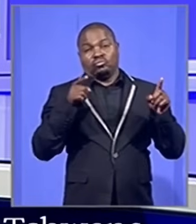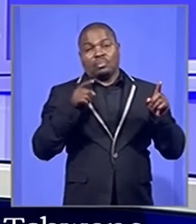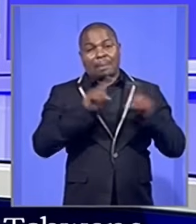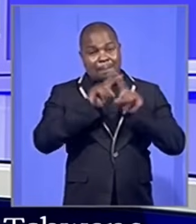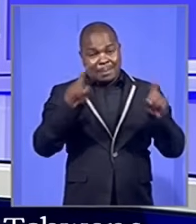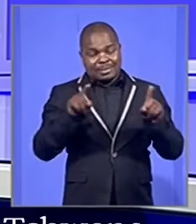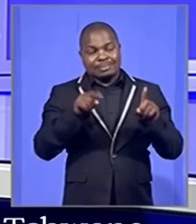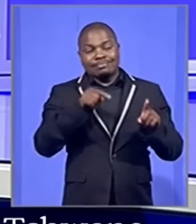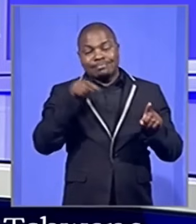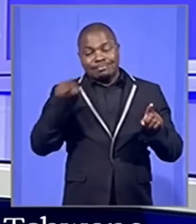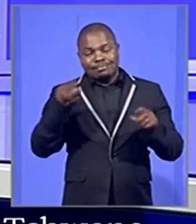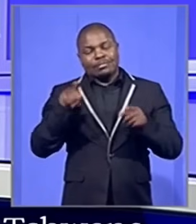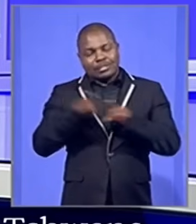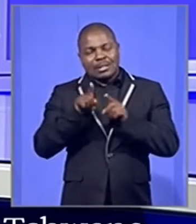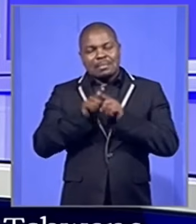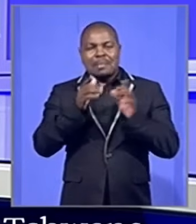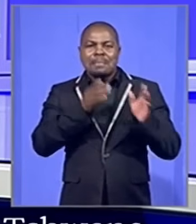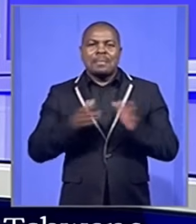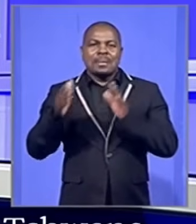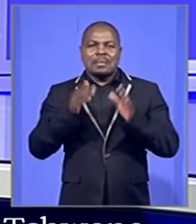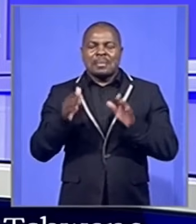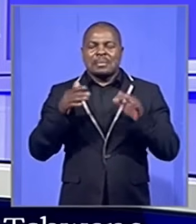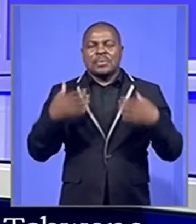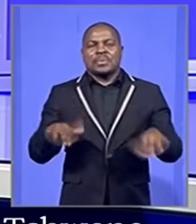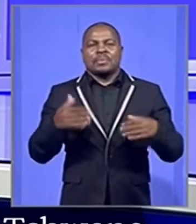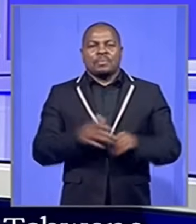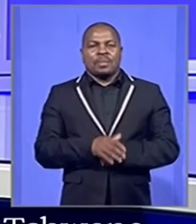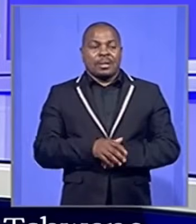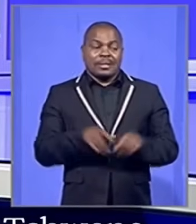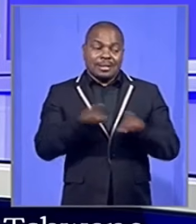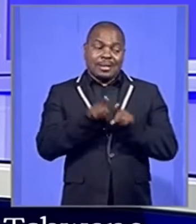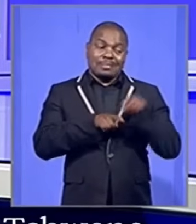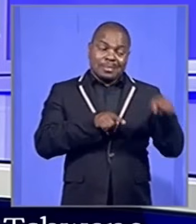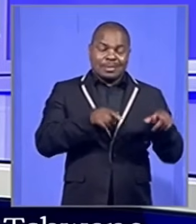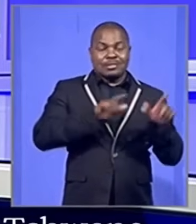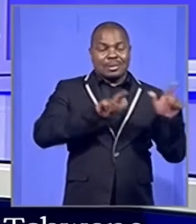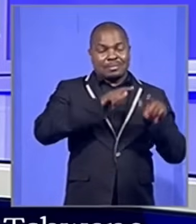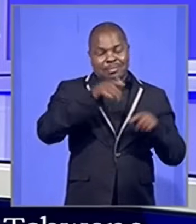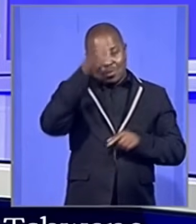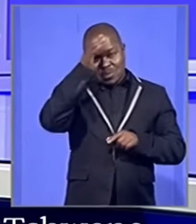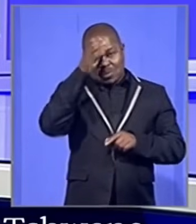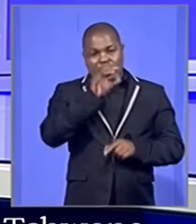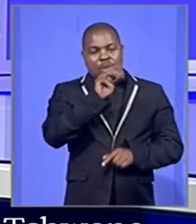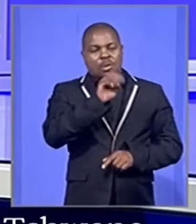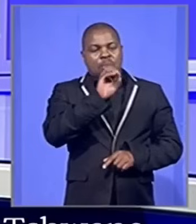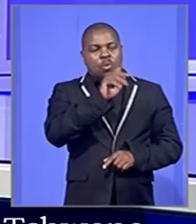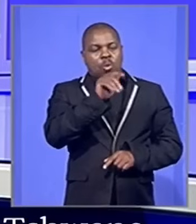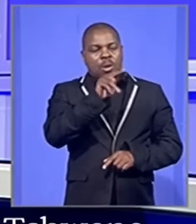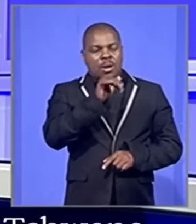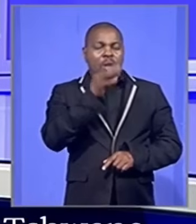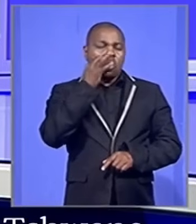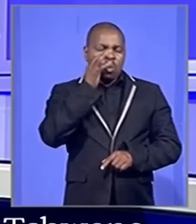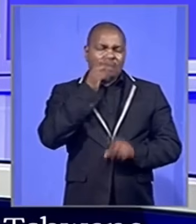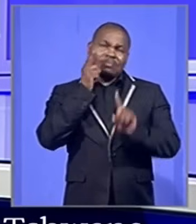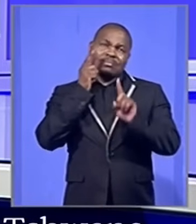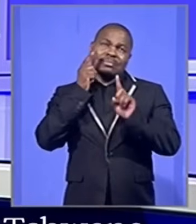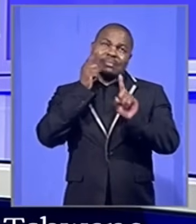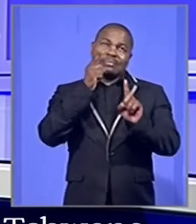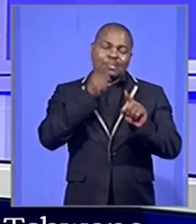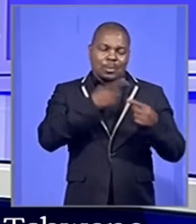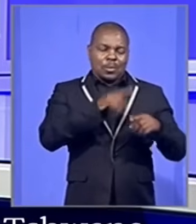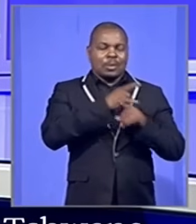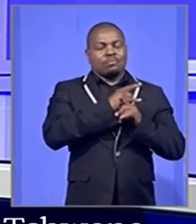e tla itukišetša papadi ye ka matla. Wa mphato wa gagwe Rulane Mokwena o re maikemišetšo a bona ke go fenya papadi